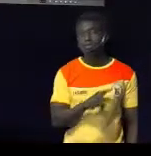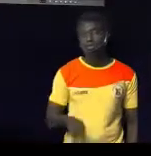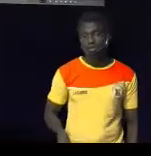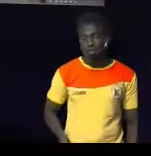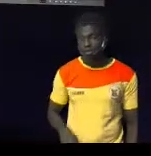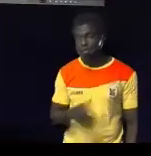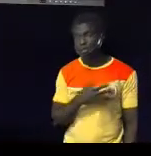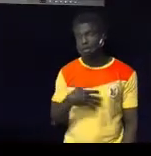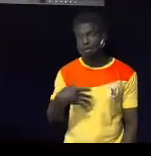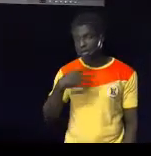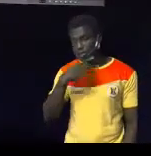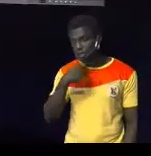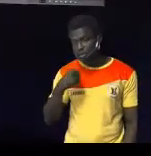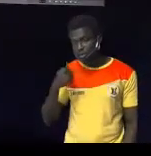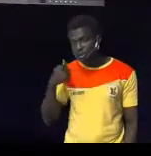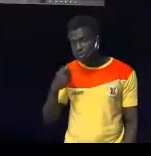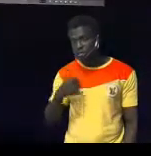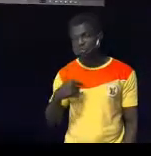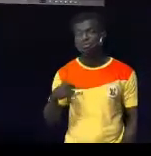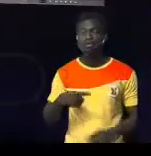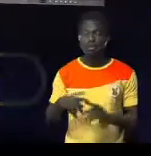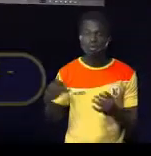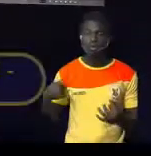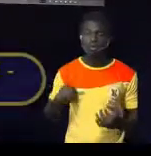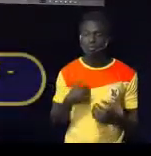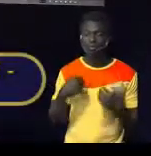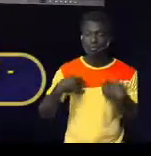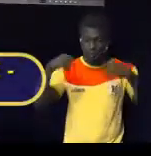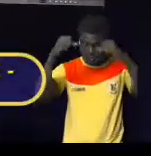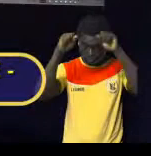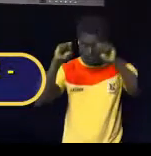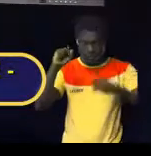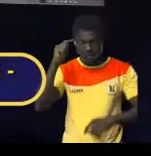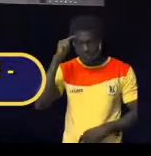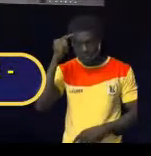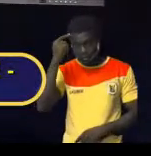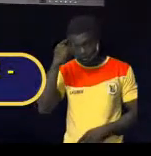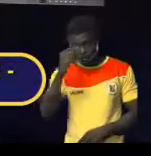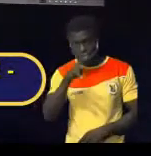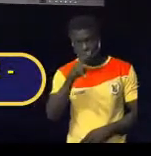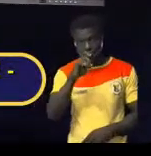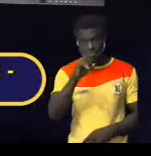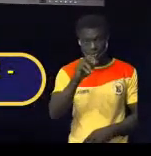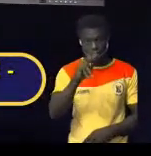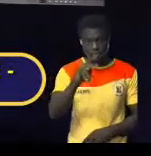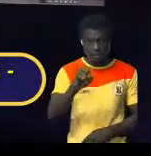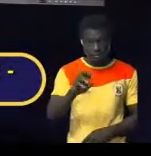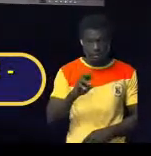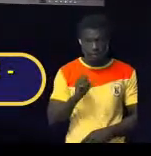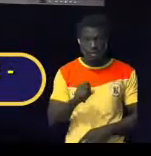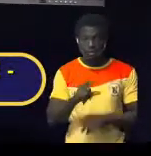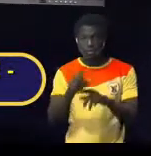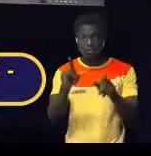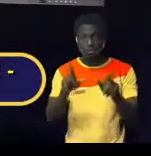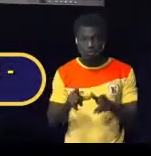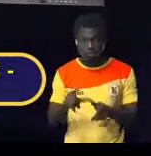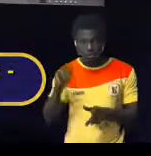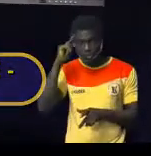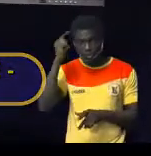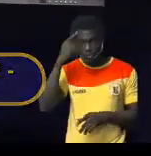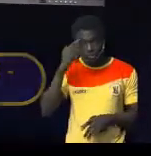and the chiefs, but now we have the president, we have the governor, we have the commissioners, we have the local